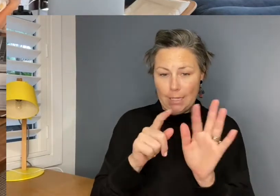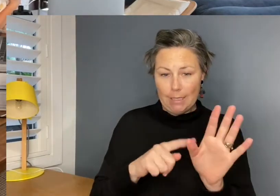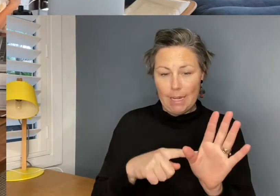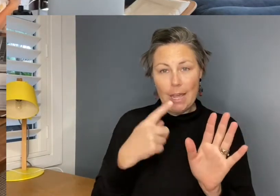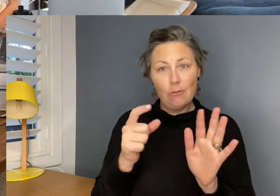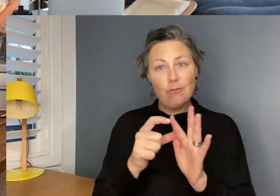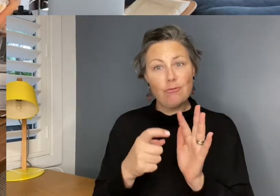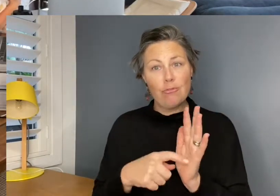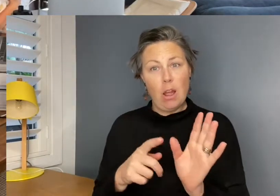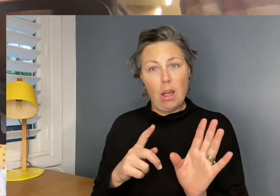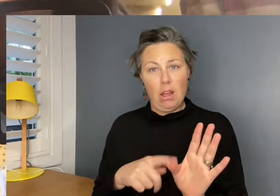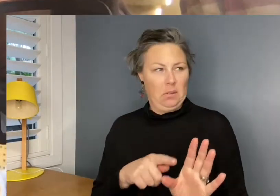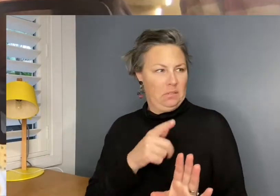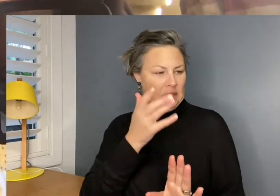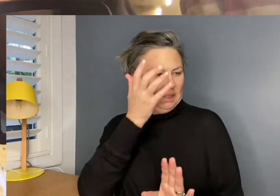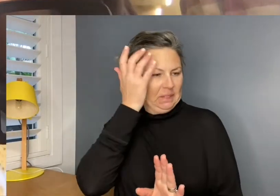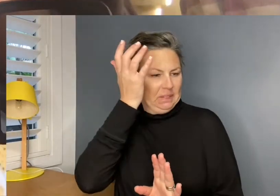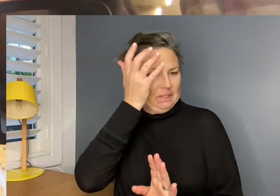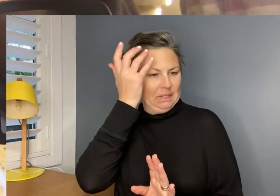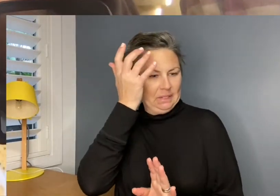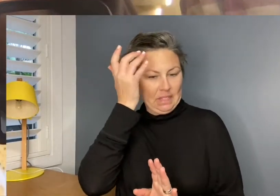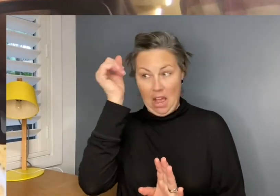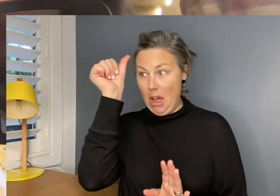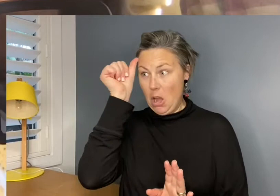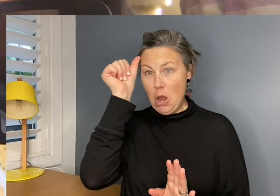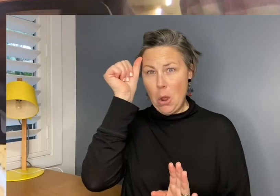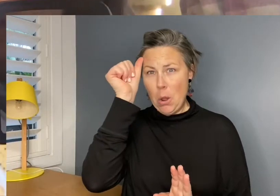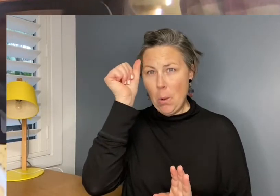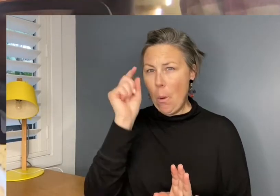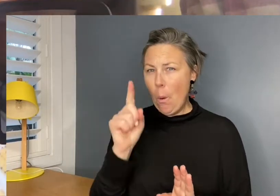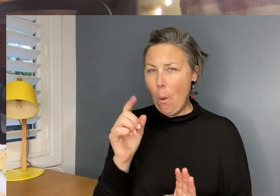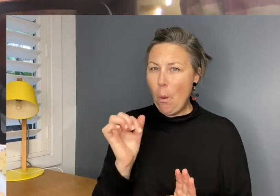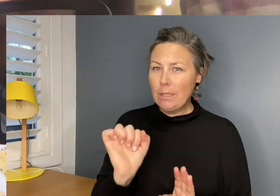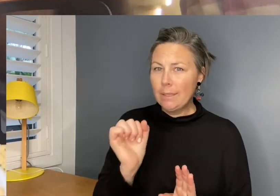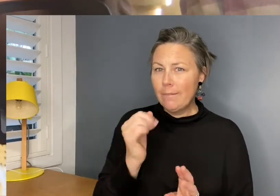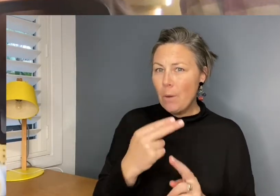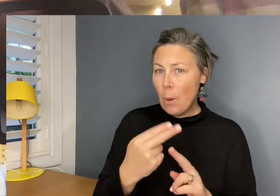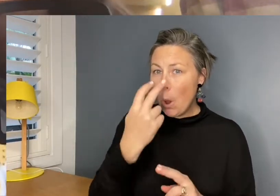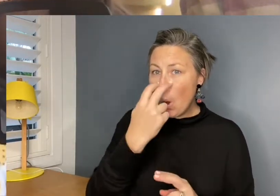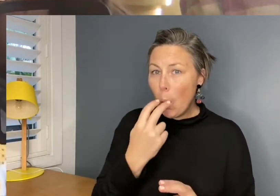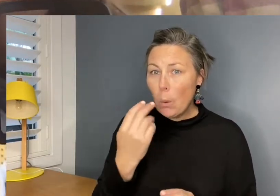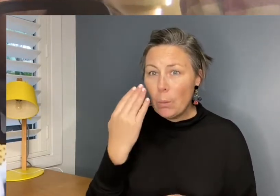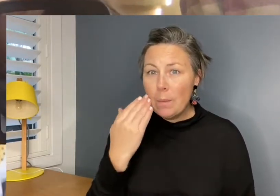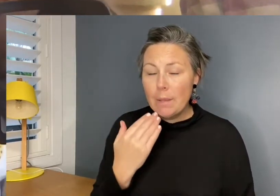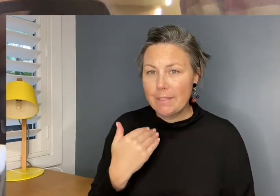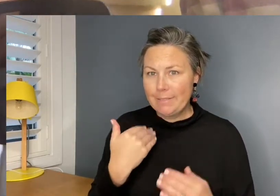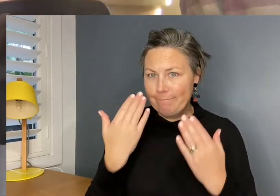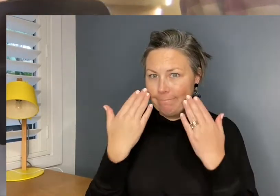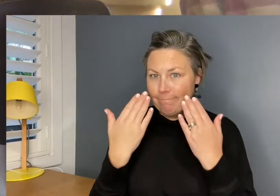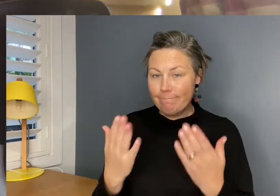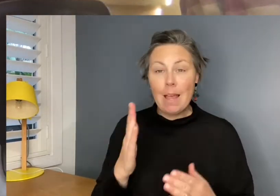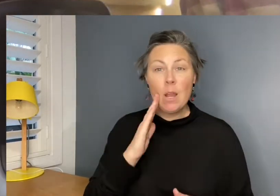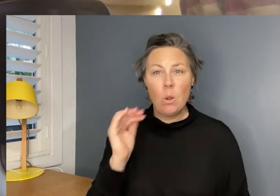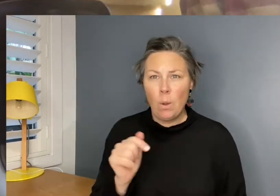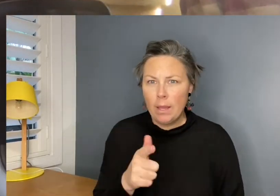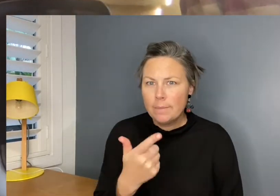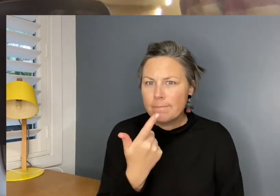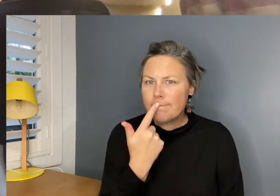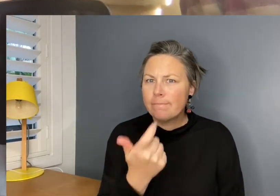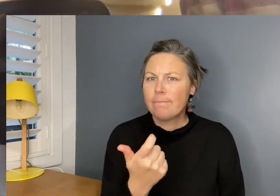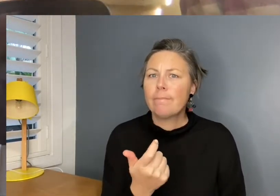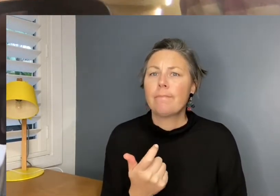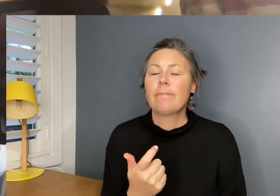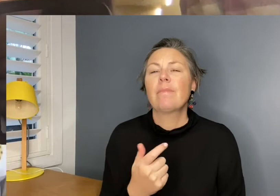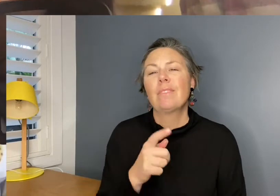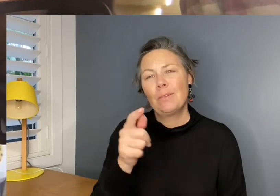it. So sophisticated. It sounds so sophisticated. Or is it like an old lady drink? I'm not sure. But either way, it's bloody good. And